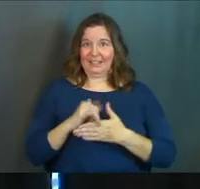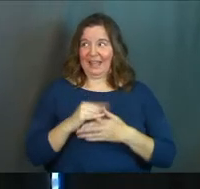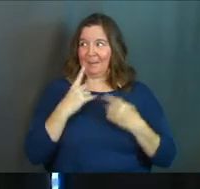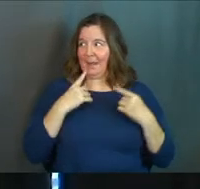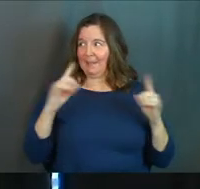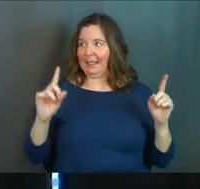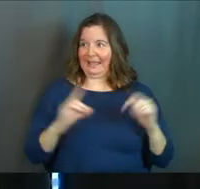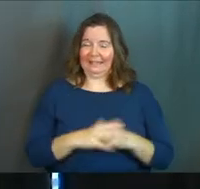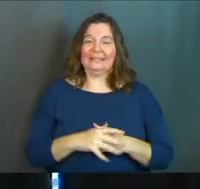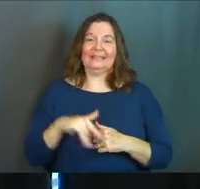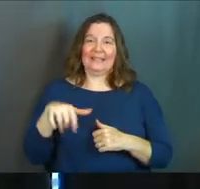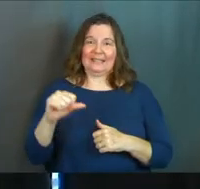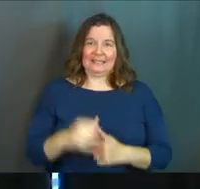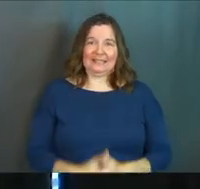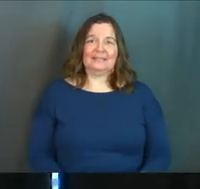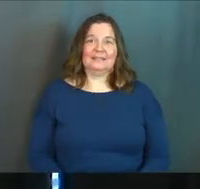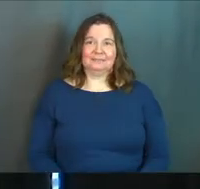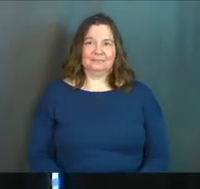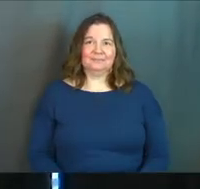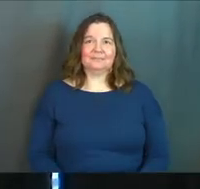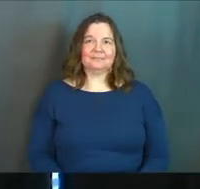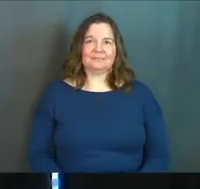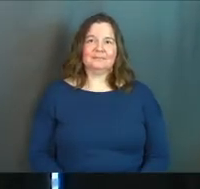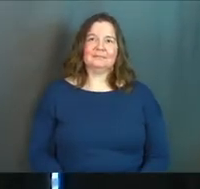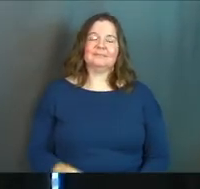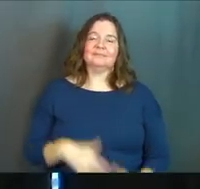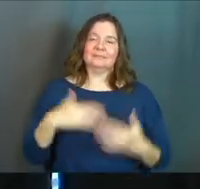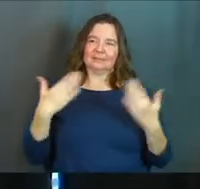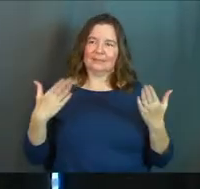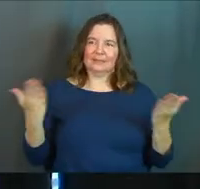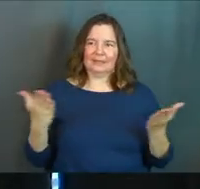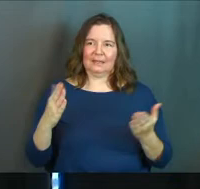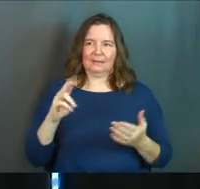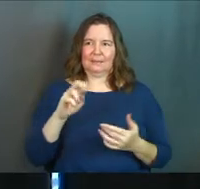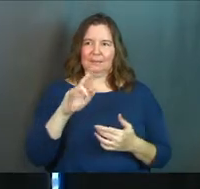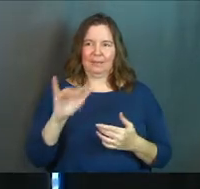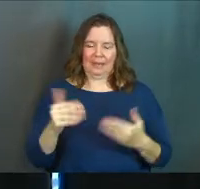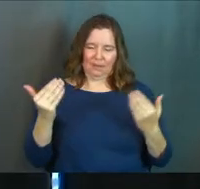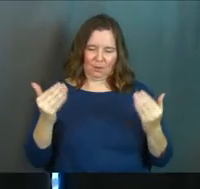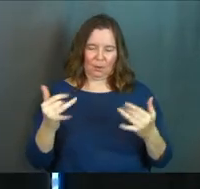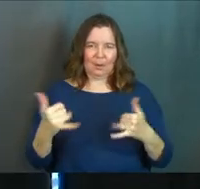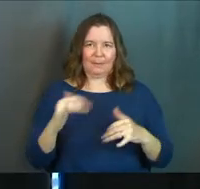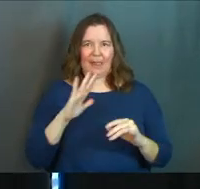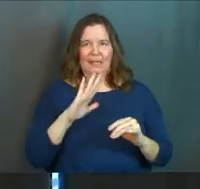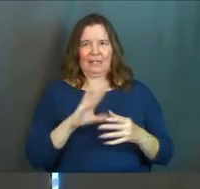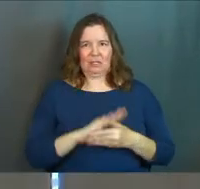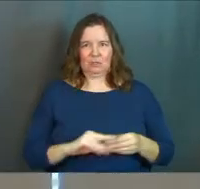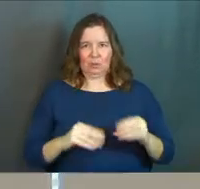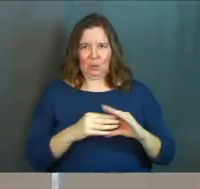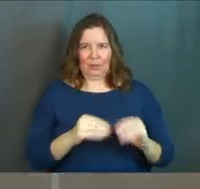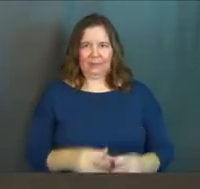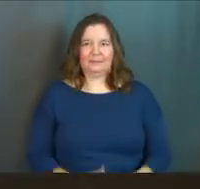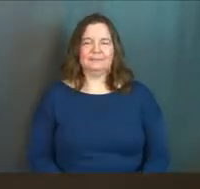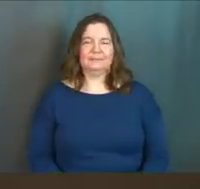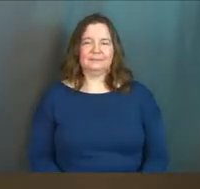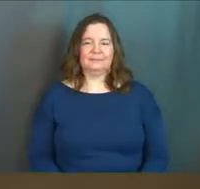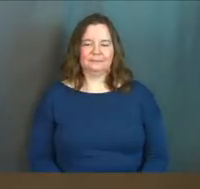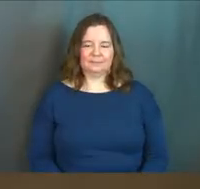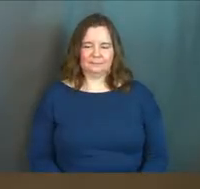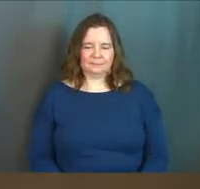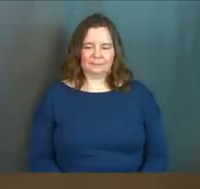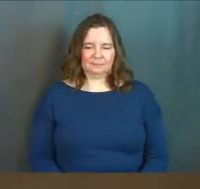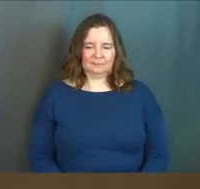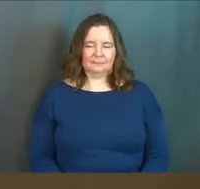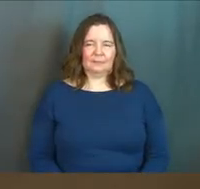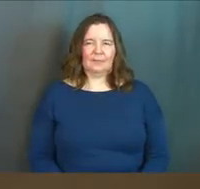that publicly. Yes. So here's Benny. Let's go ahead and play his story.